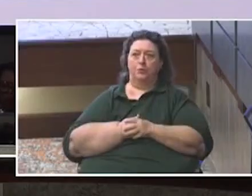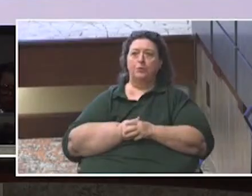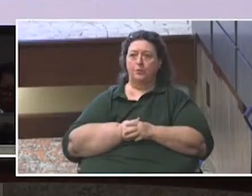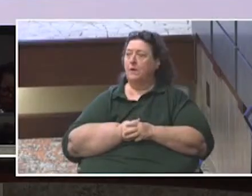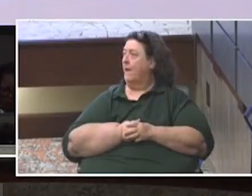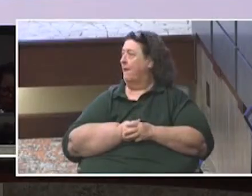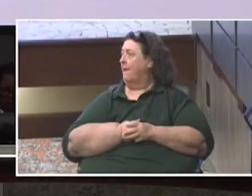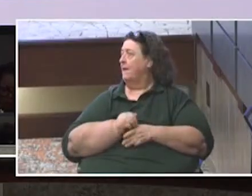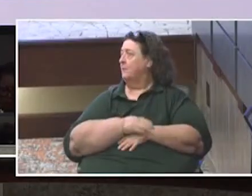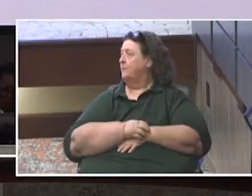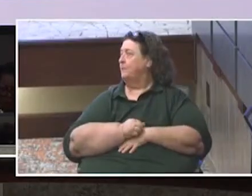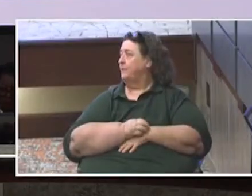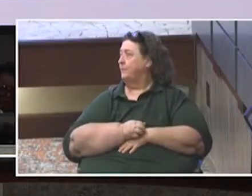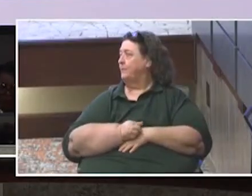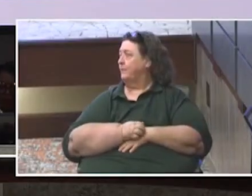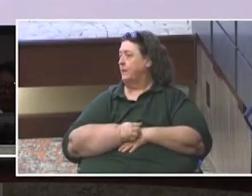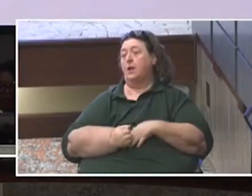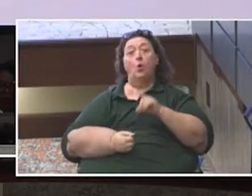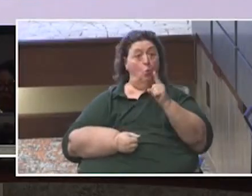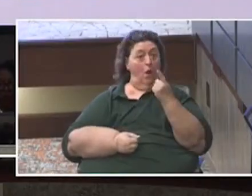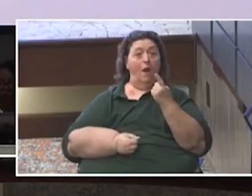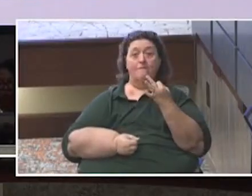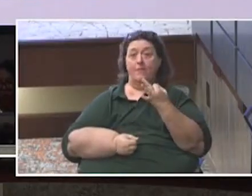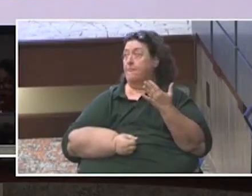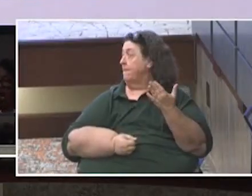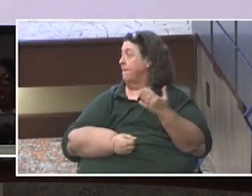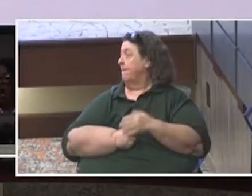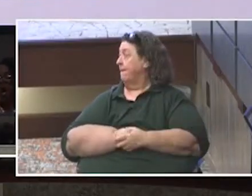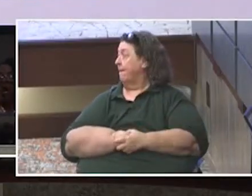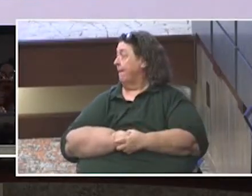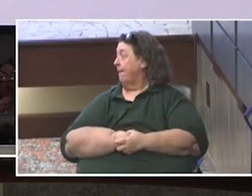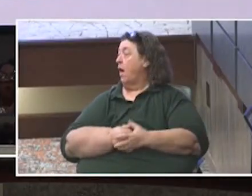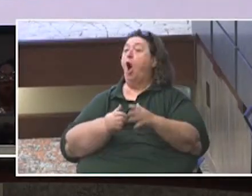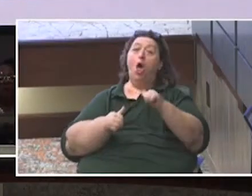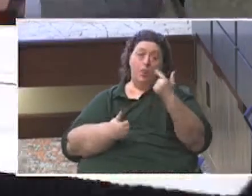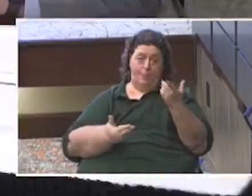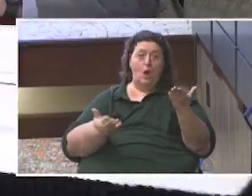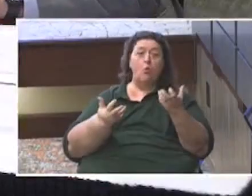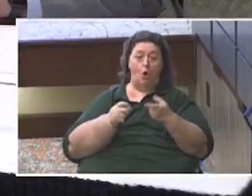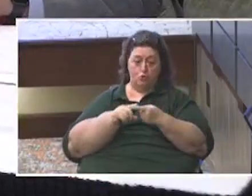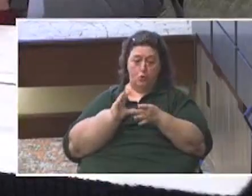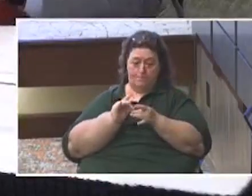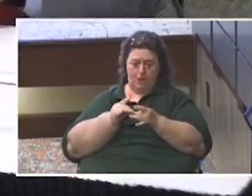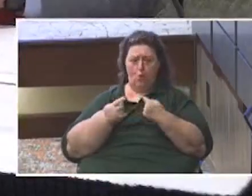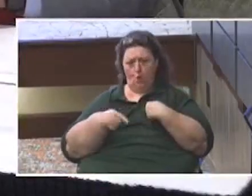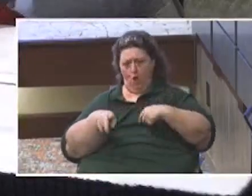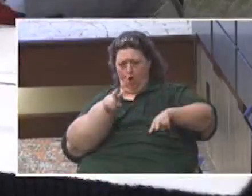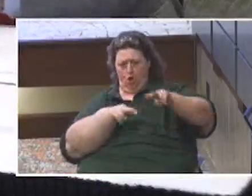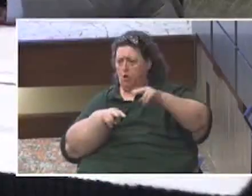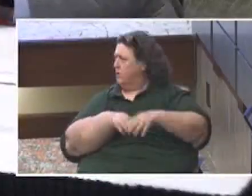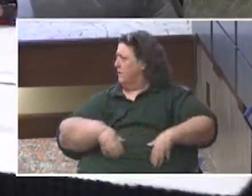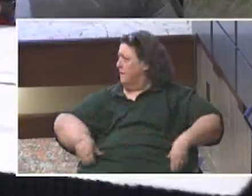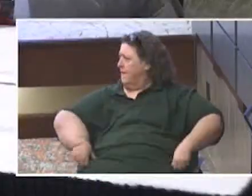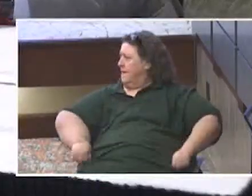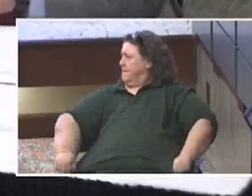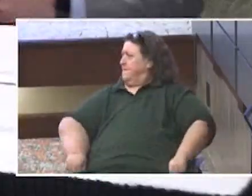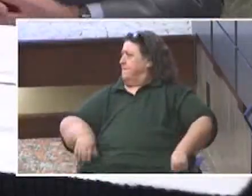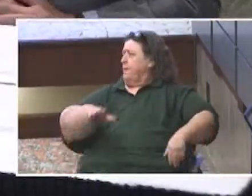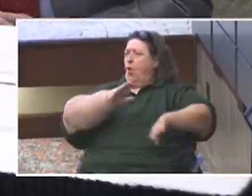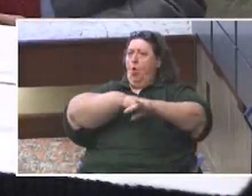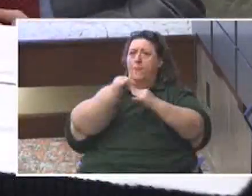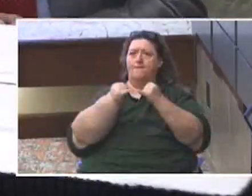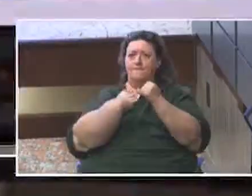out. Well, and one of the things it is, and wanted to mention, as we look ahead, and I've got it on the final bullet